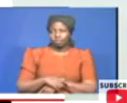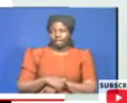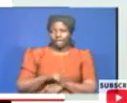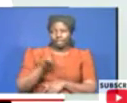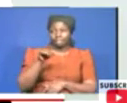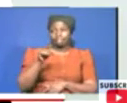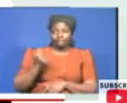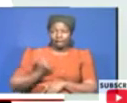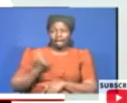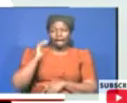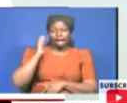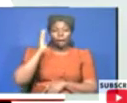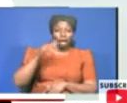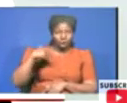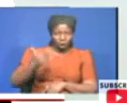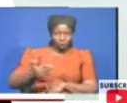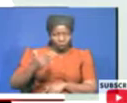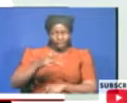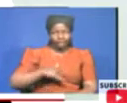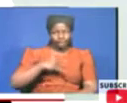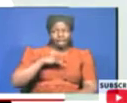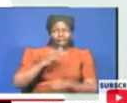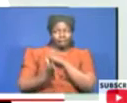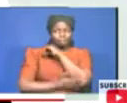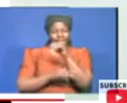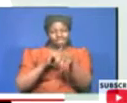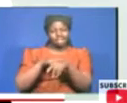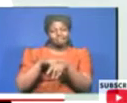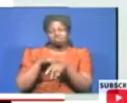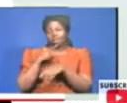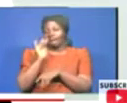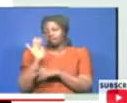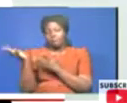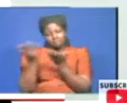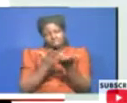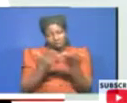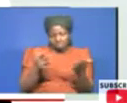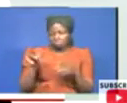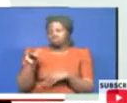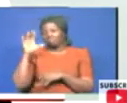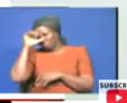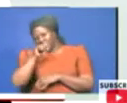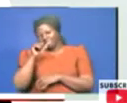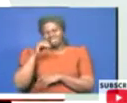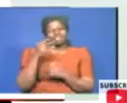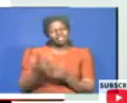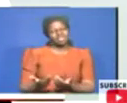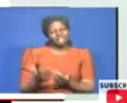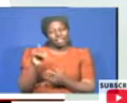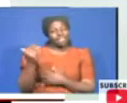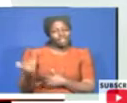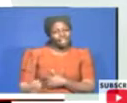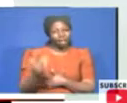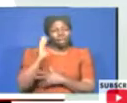will always feel bad. Always when we are told to bring this, we don't have. Mm-hmm. So this child will we